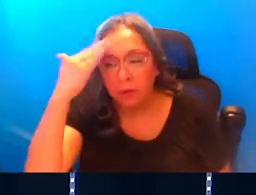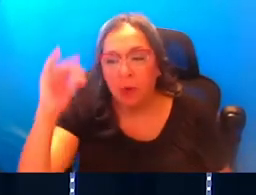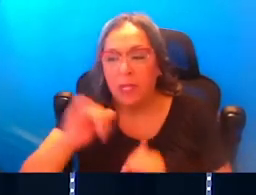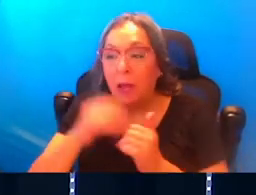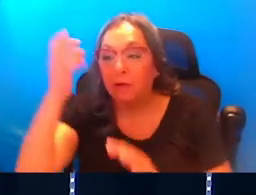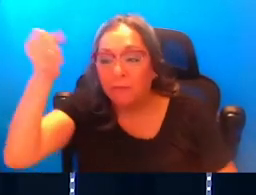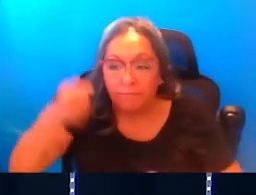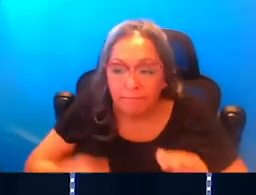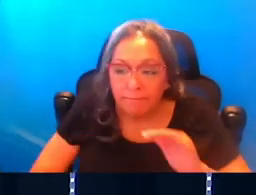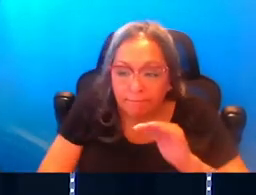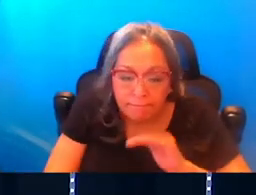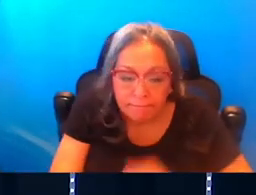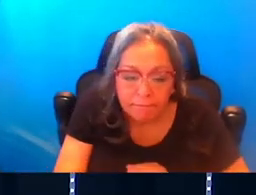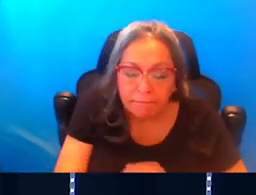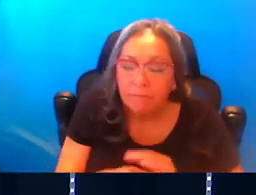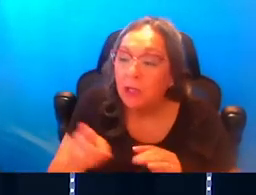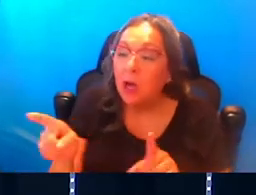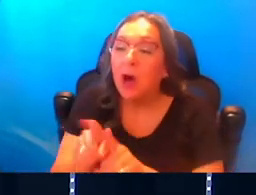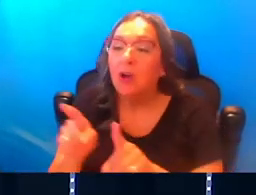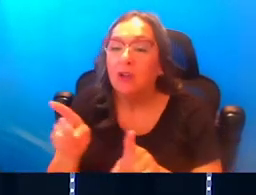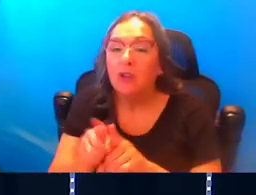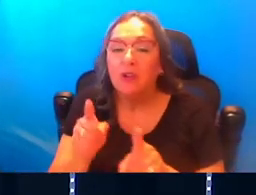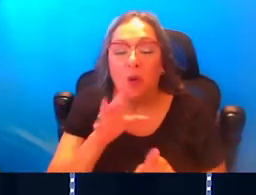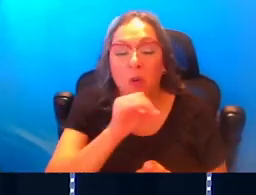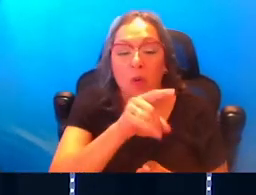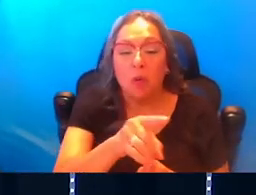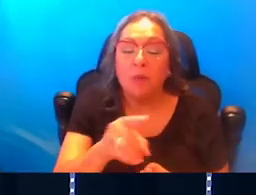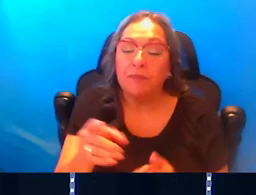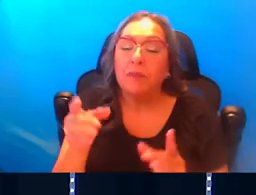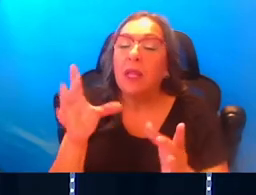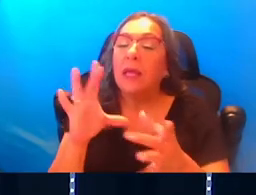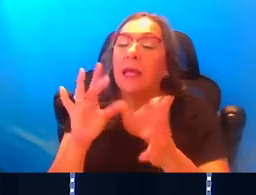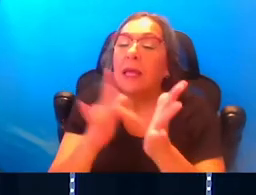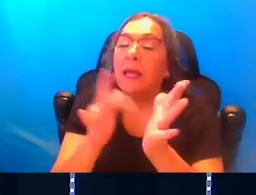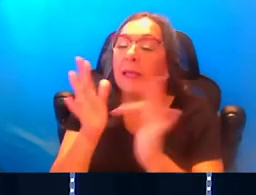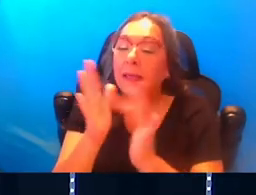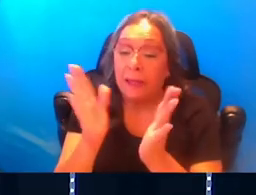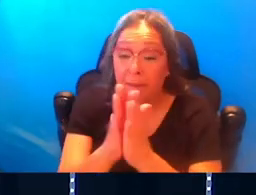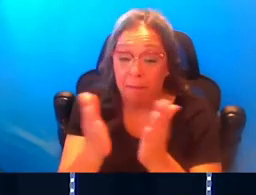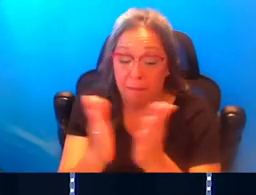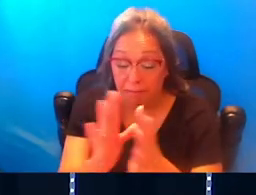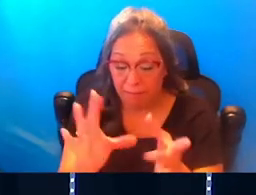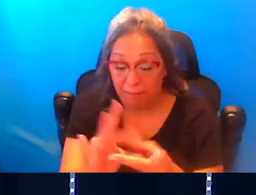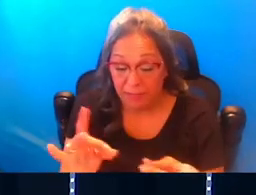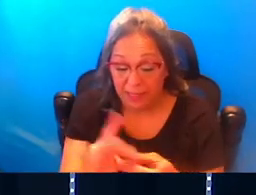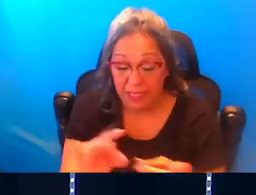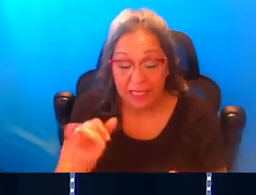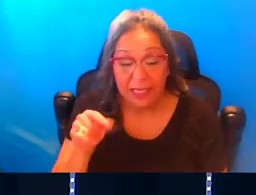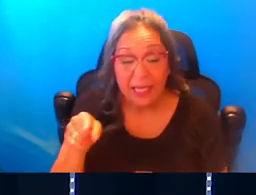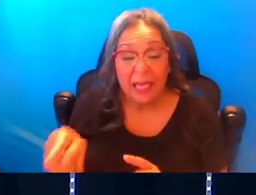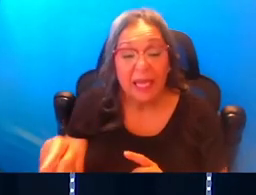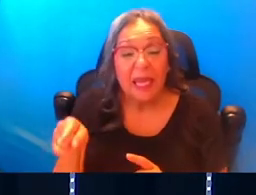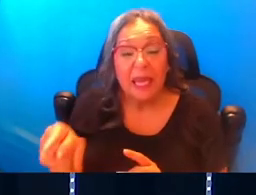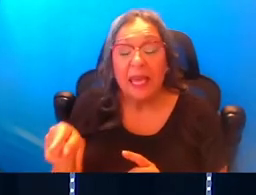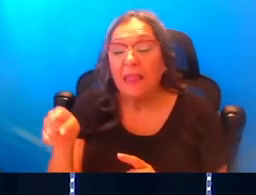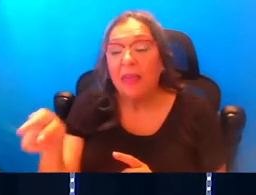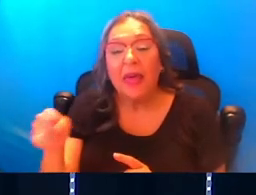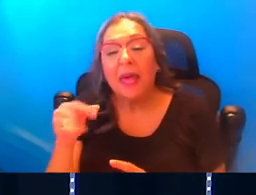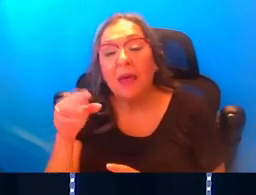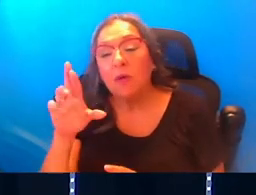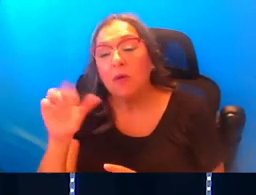she is not in the main area of the city. The scripture tells us that her house is built into the wall. She's in the poor